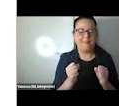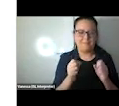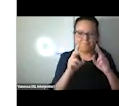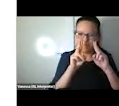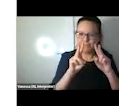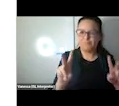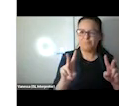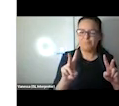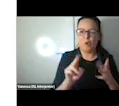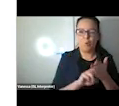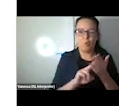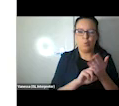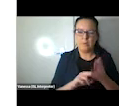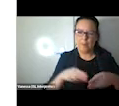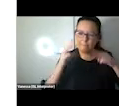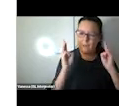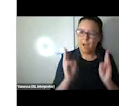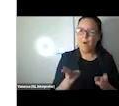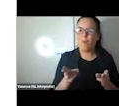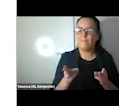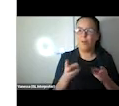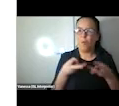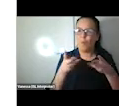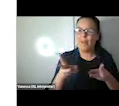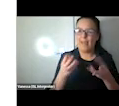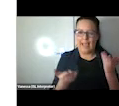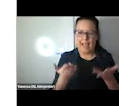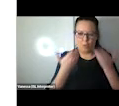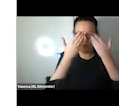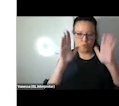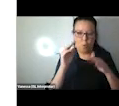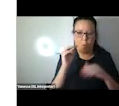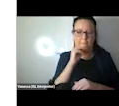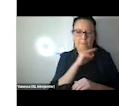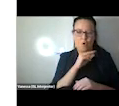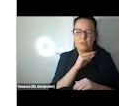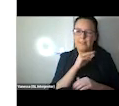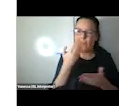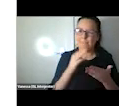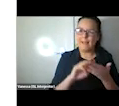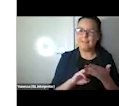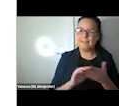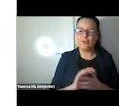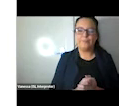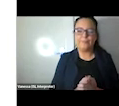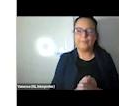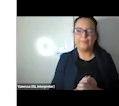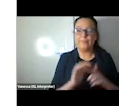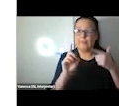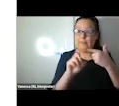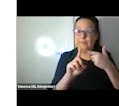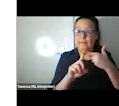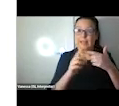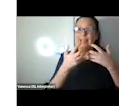very powerful way to communicate some of the key messages. Now, to move on to the second document, which is the